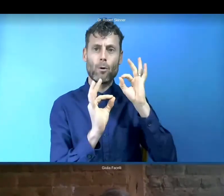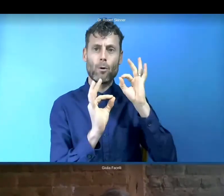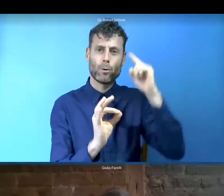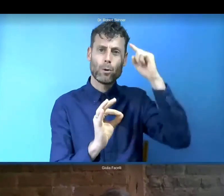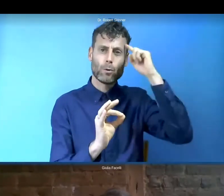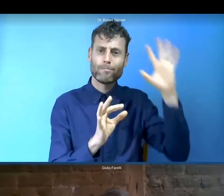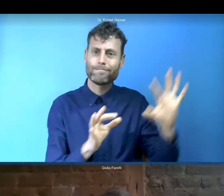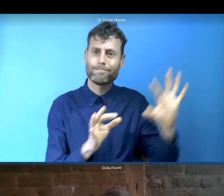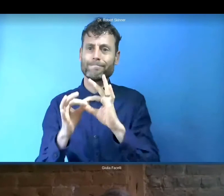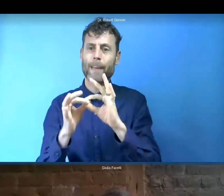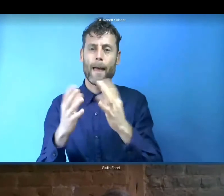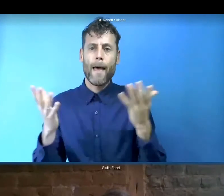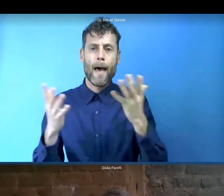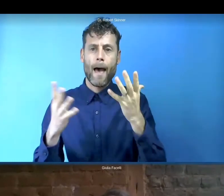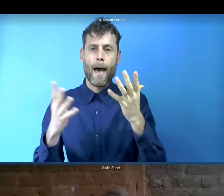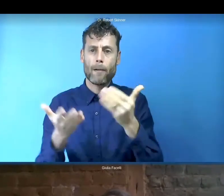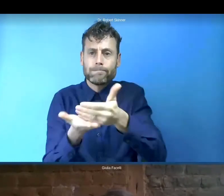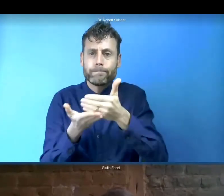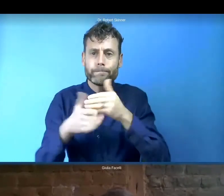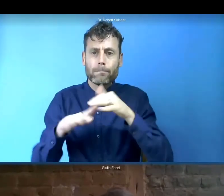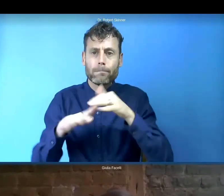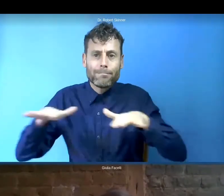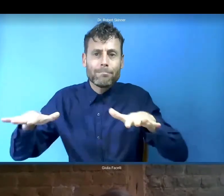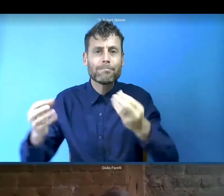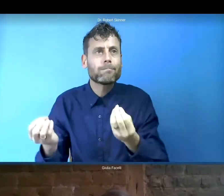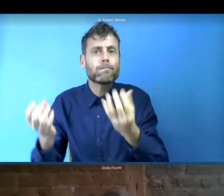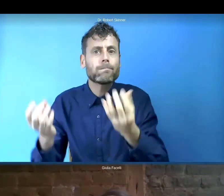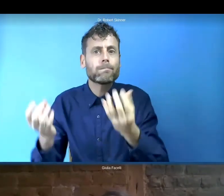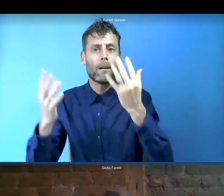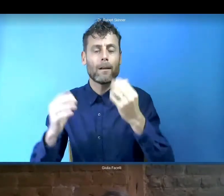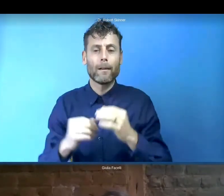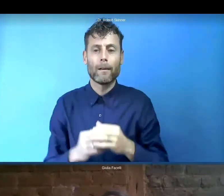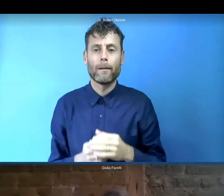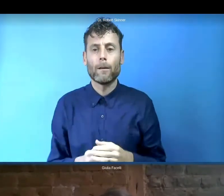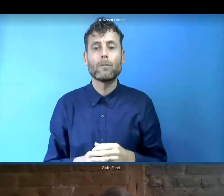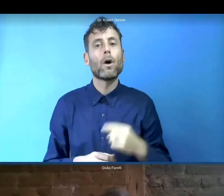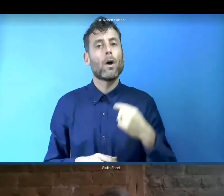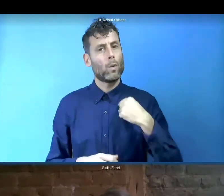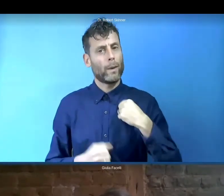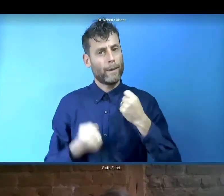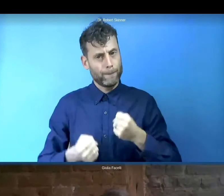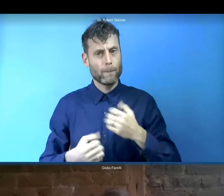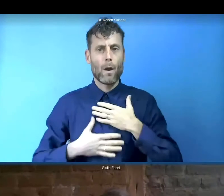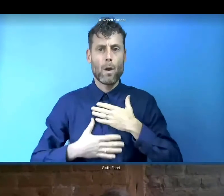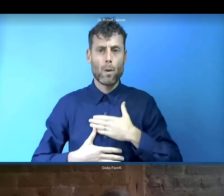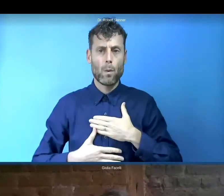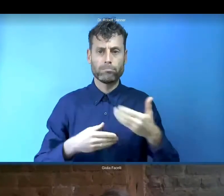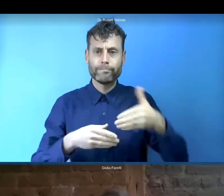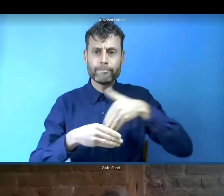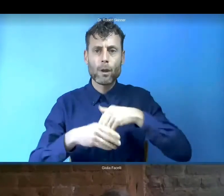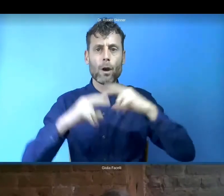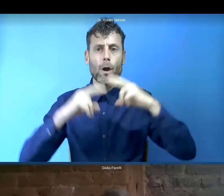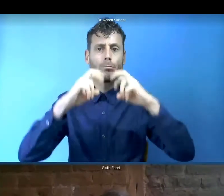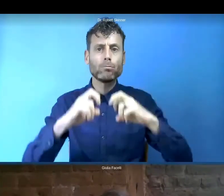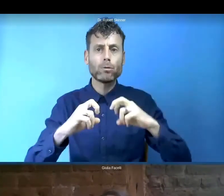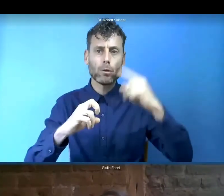actually do research-driven policies using the results that have been gathered, I think this is an excellent